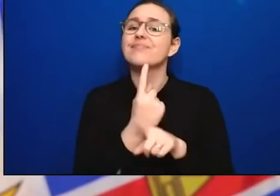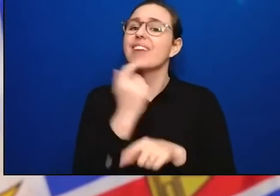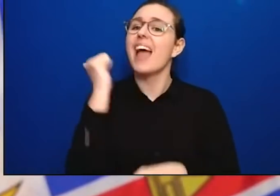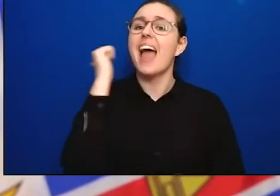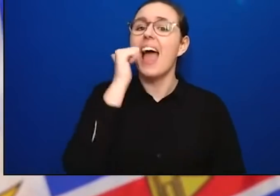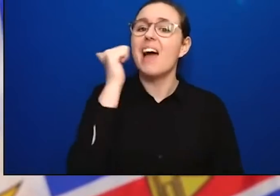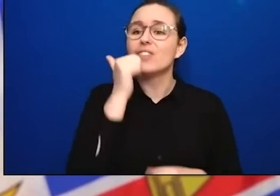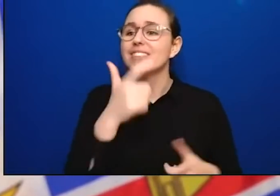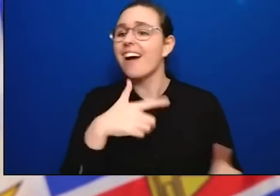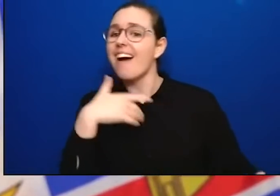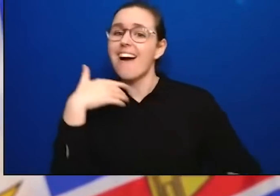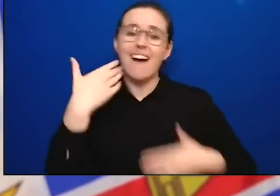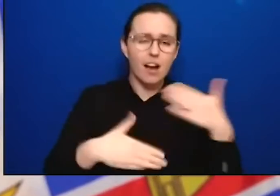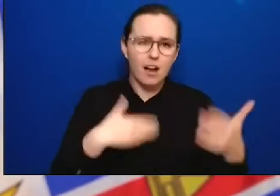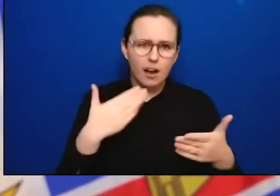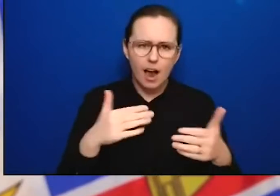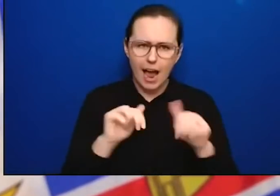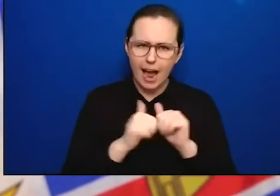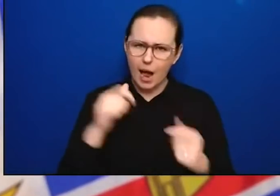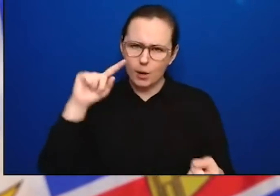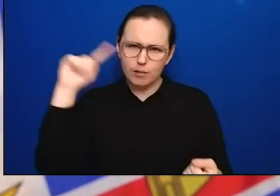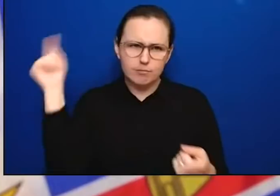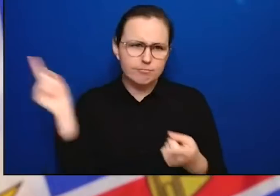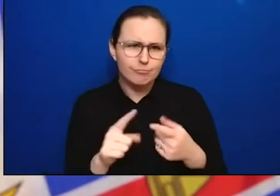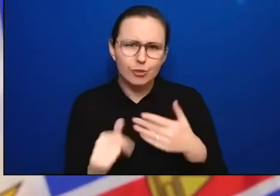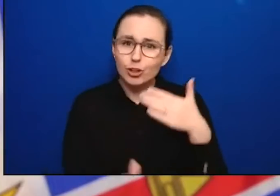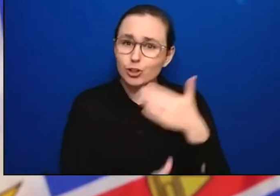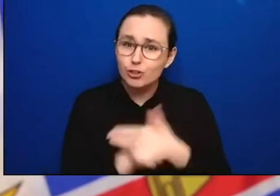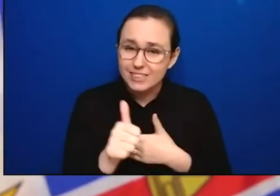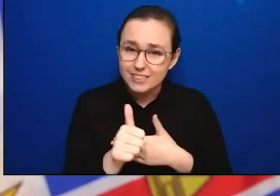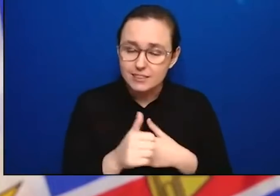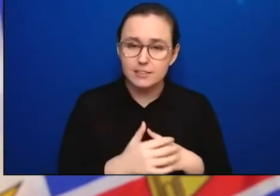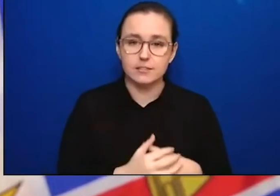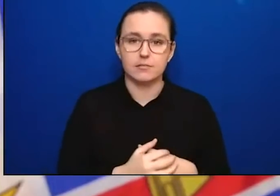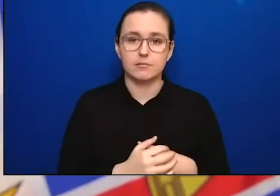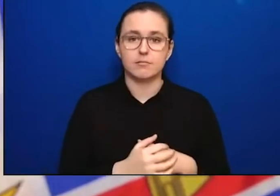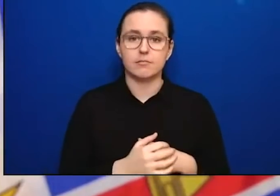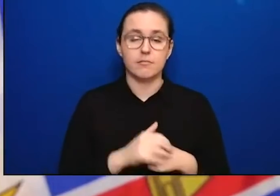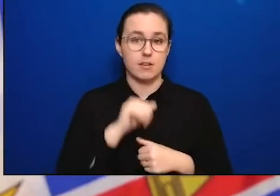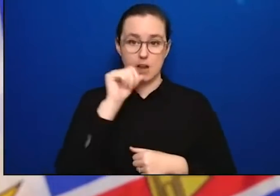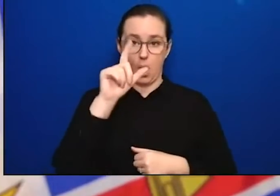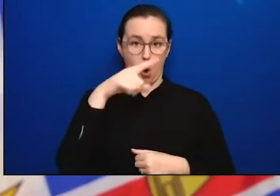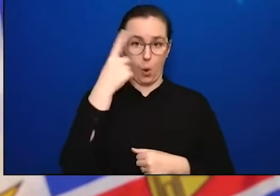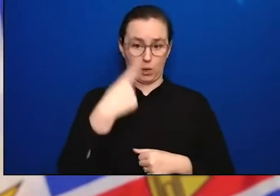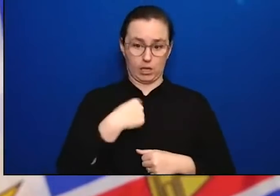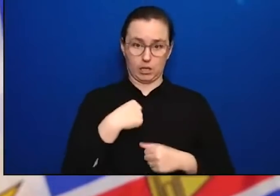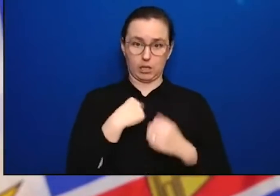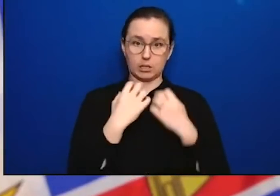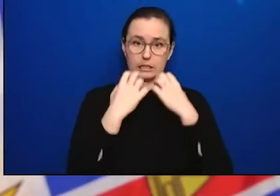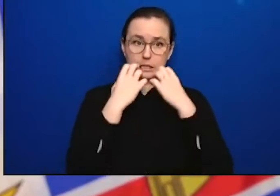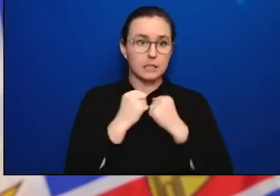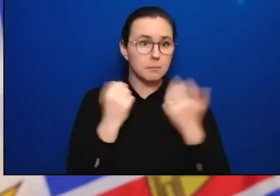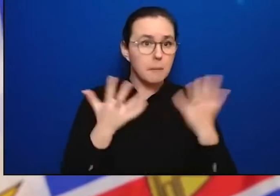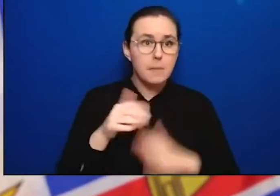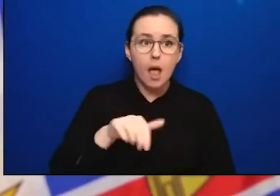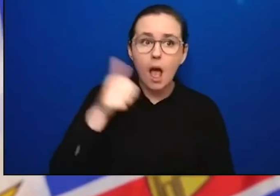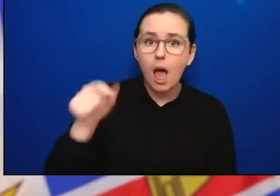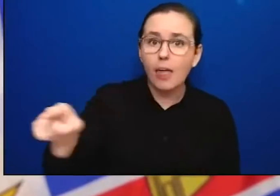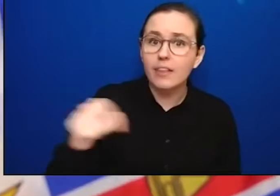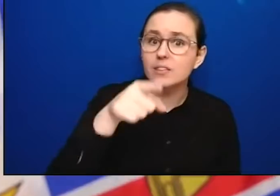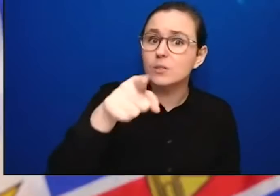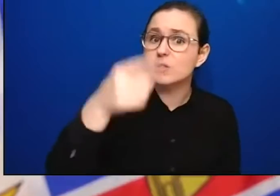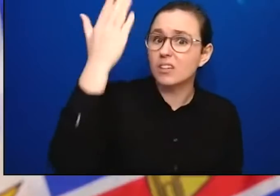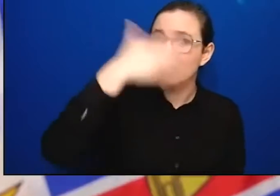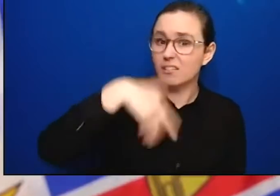also need to take collective actions to reduce risk every day. It's about thinking not only about our loved ones and